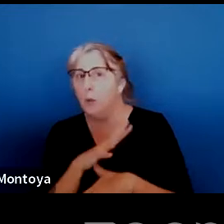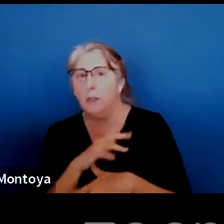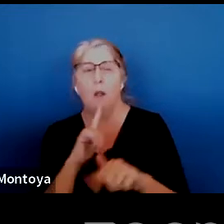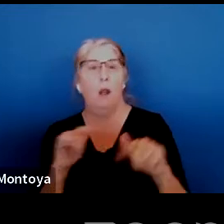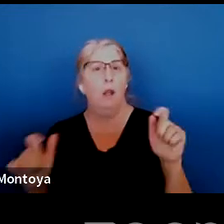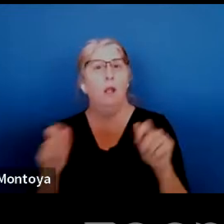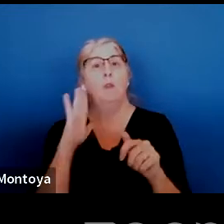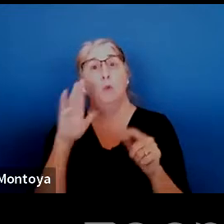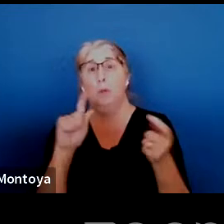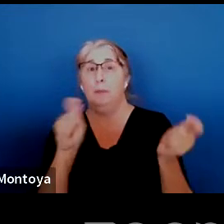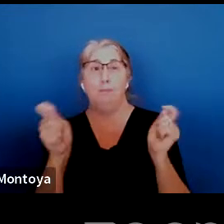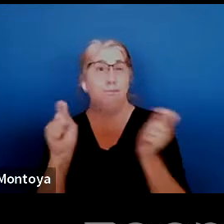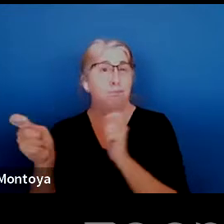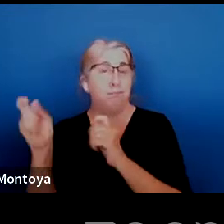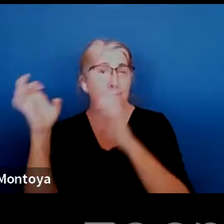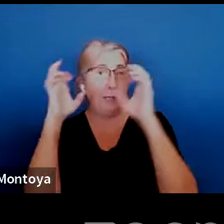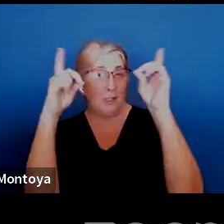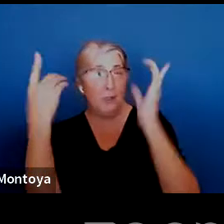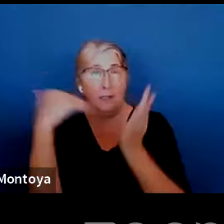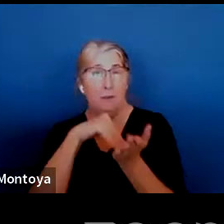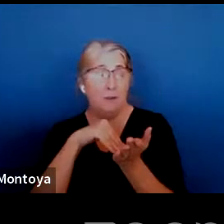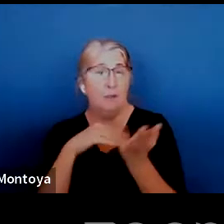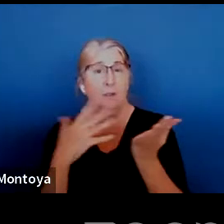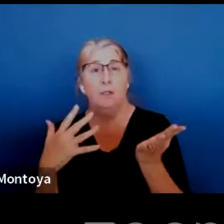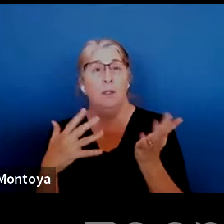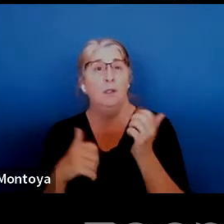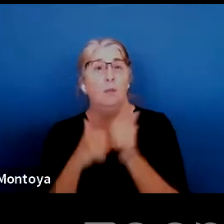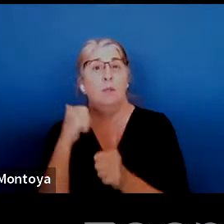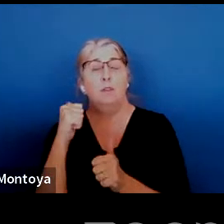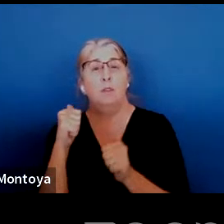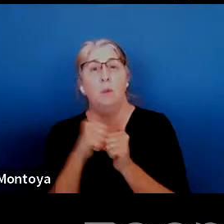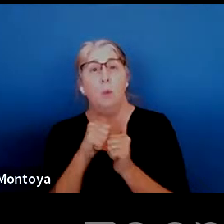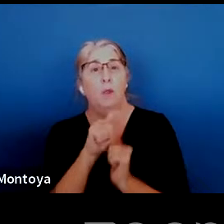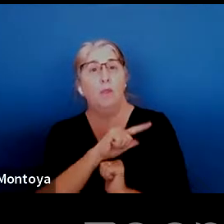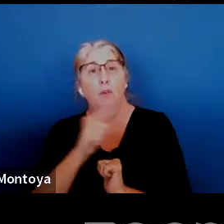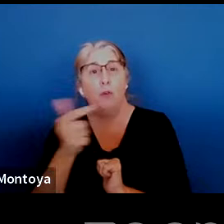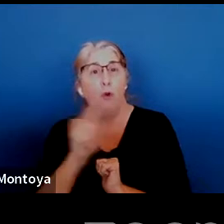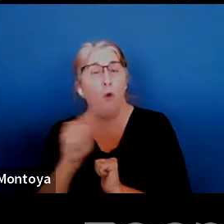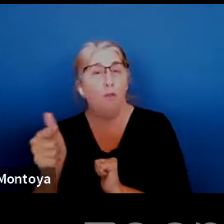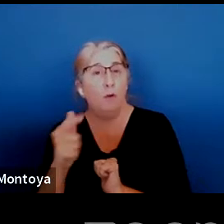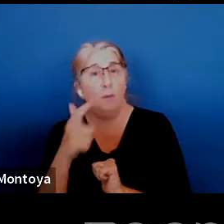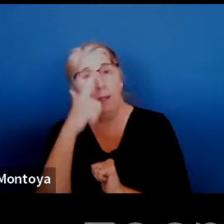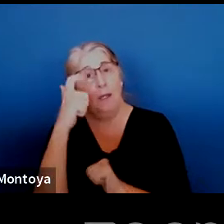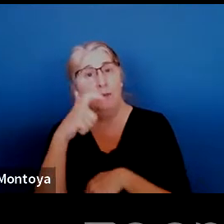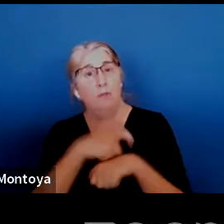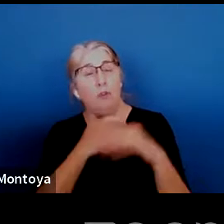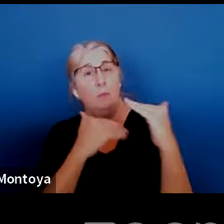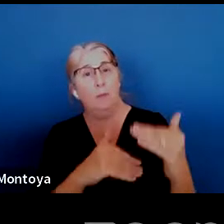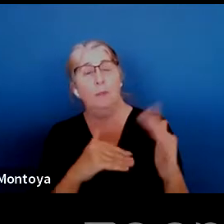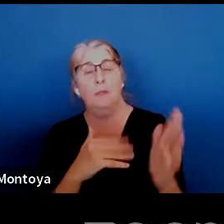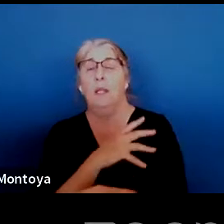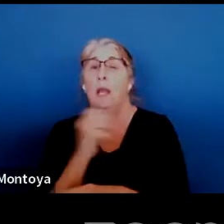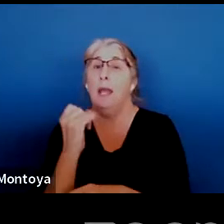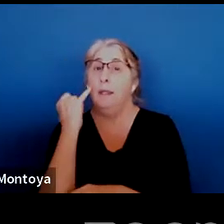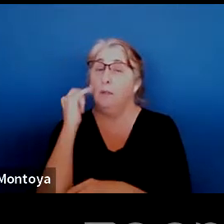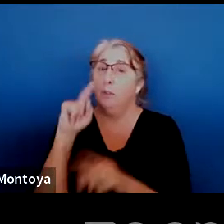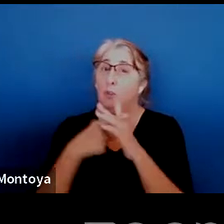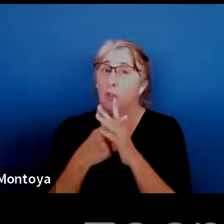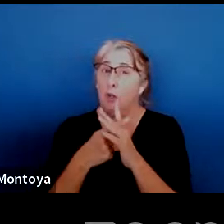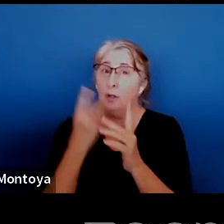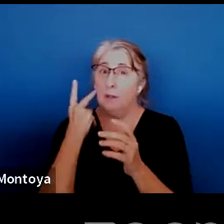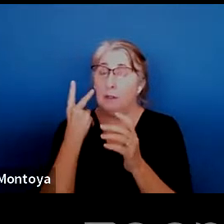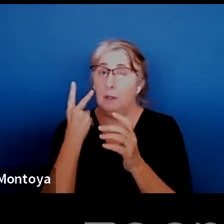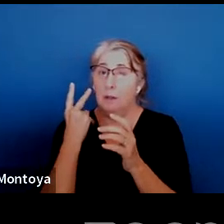some re-education going on, especially with the turnover due to term limits, but also when you start seeing your ballots, in